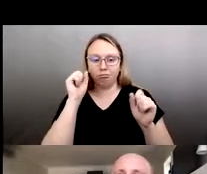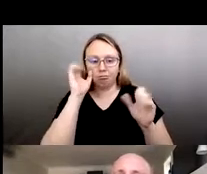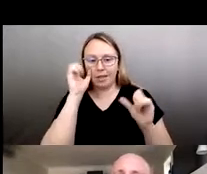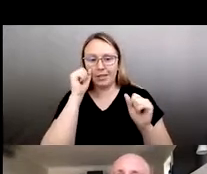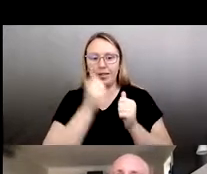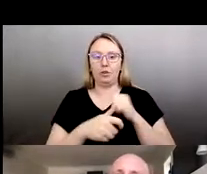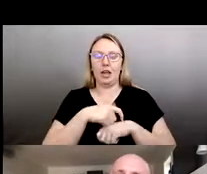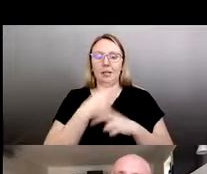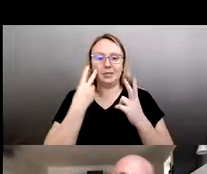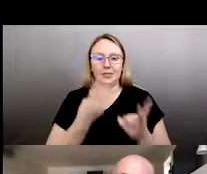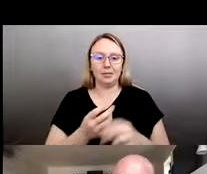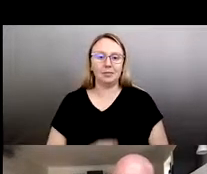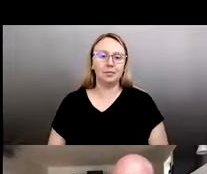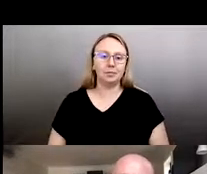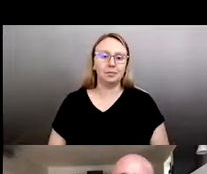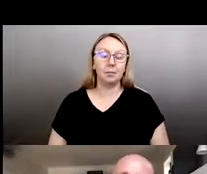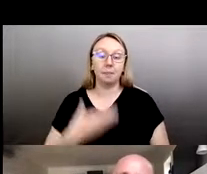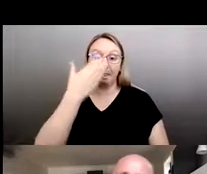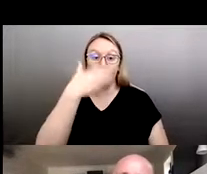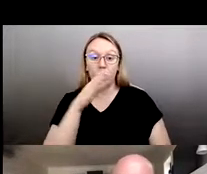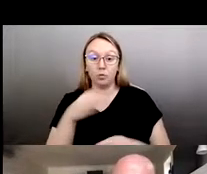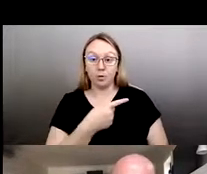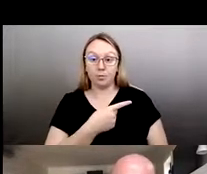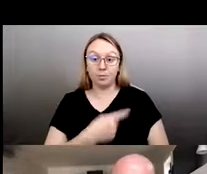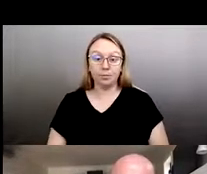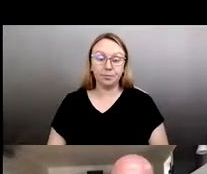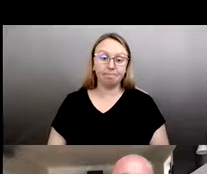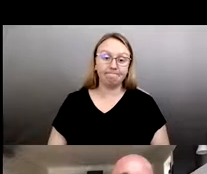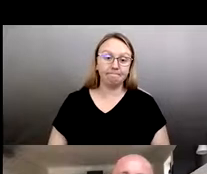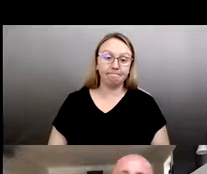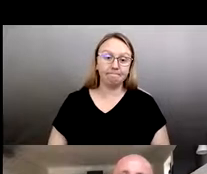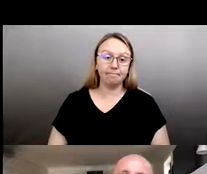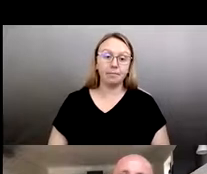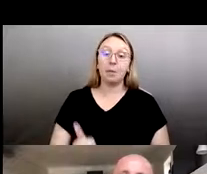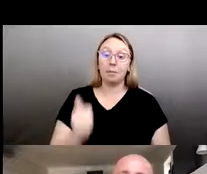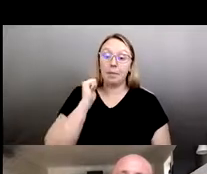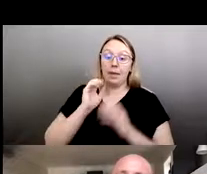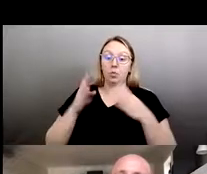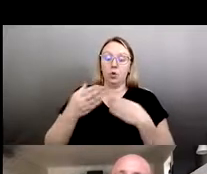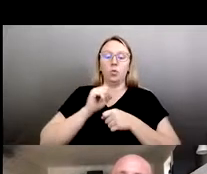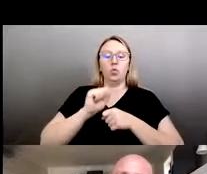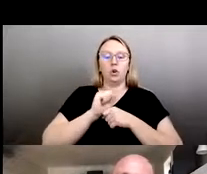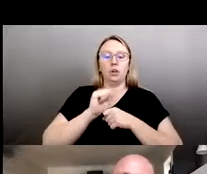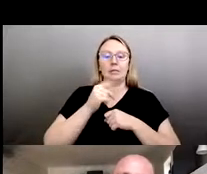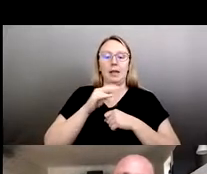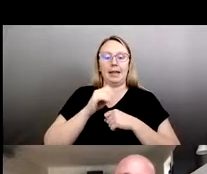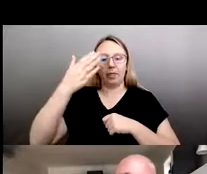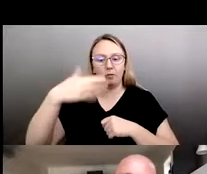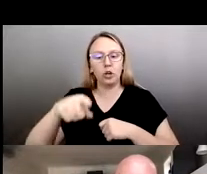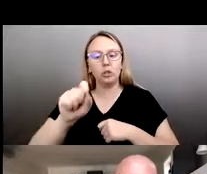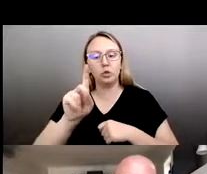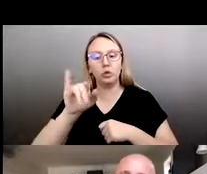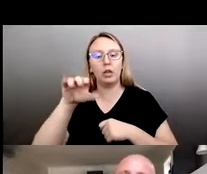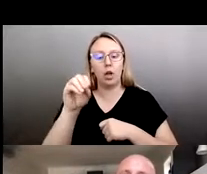You can see our front room was Roger's former studio space. The back room was his workspace. And the second floor is